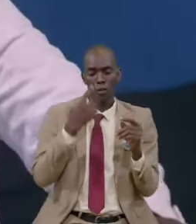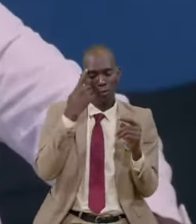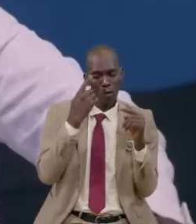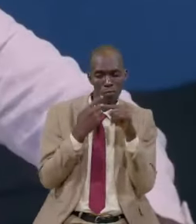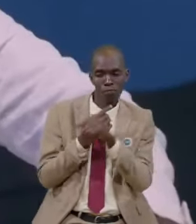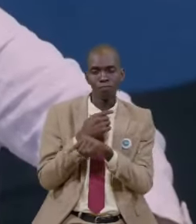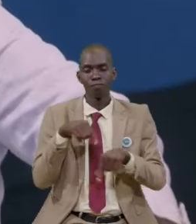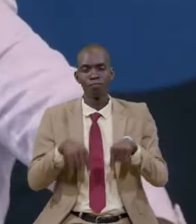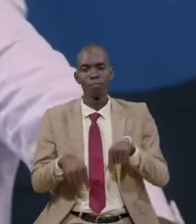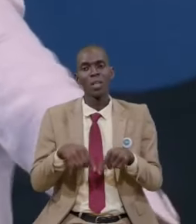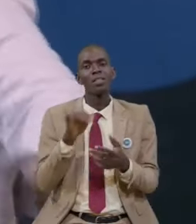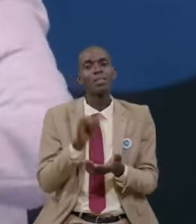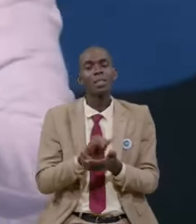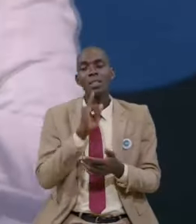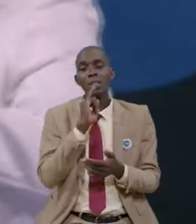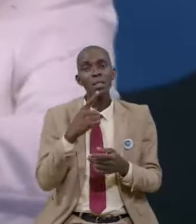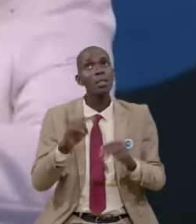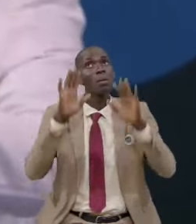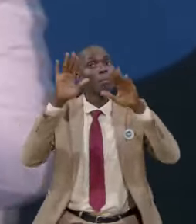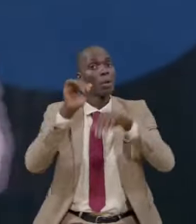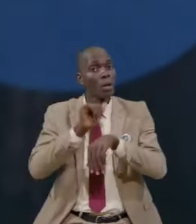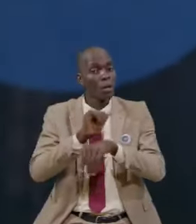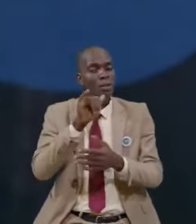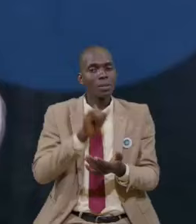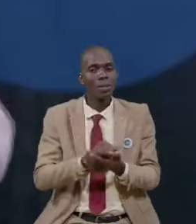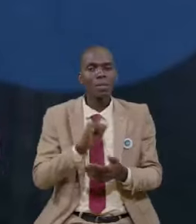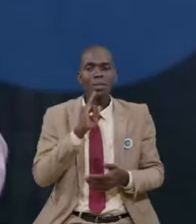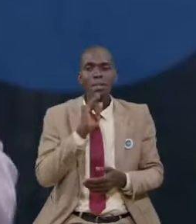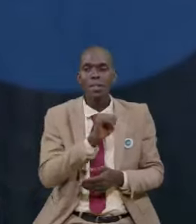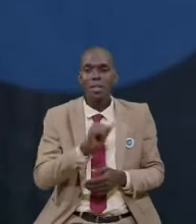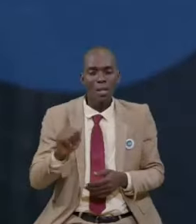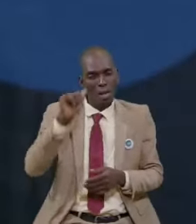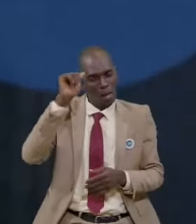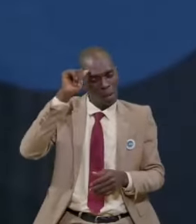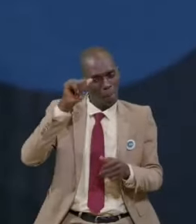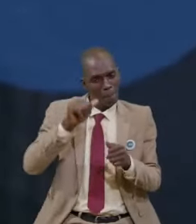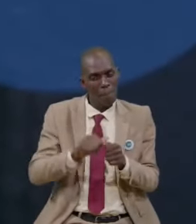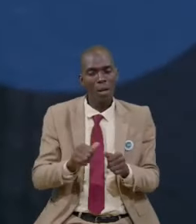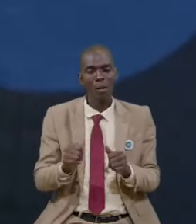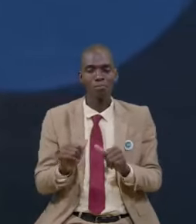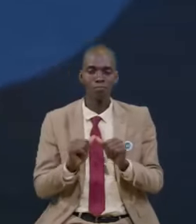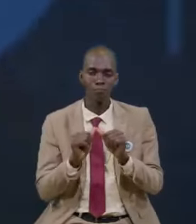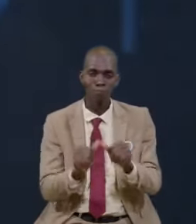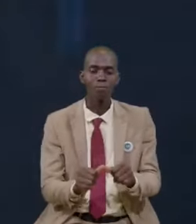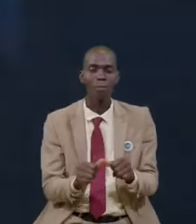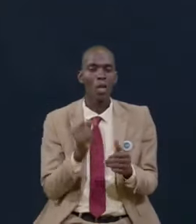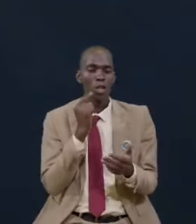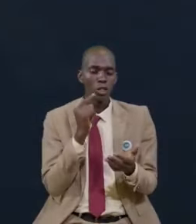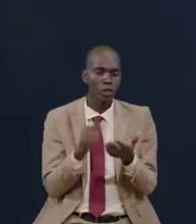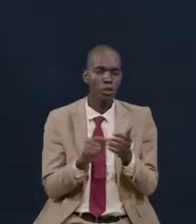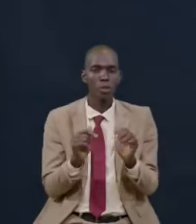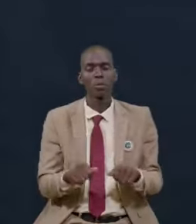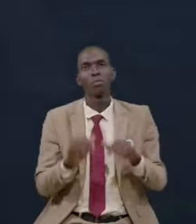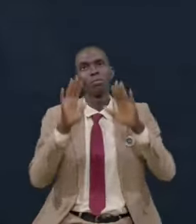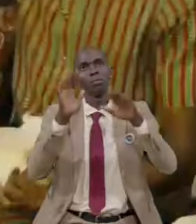That is a memorable, notable miracle. And that's what God is going to do for